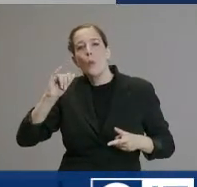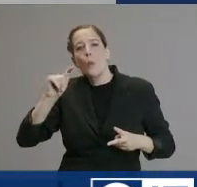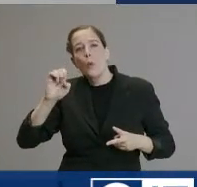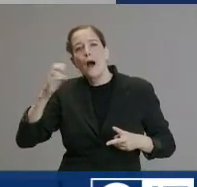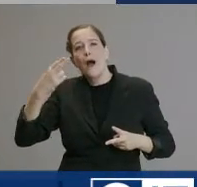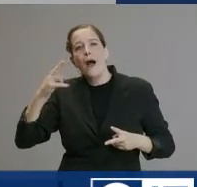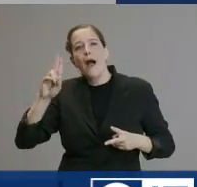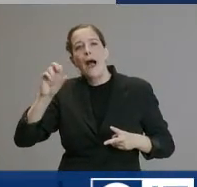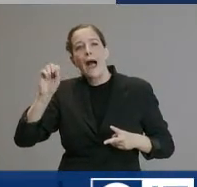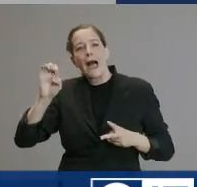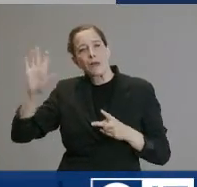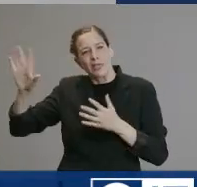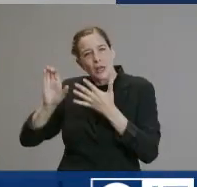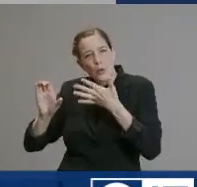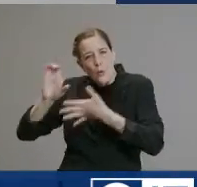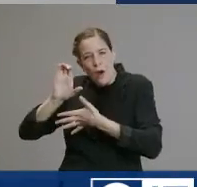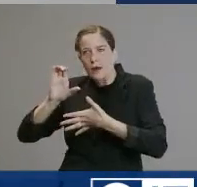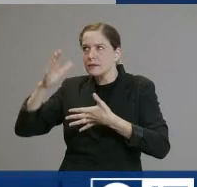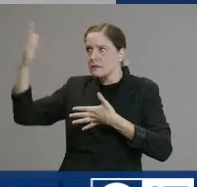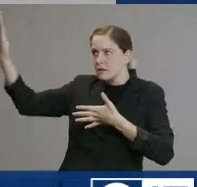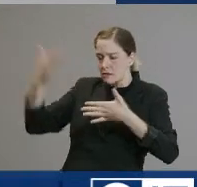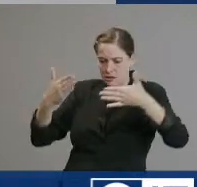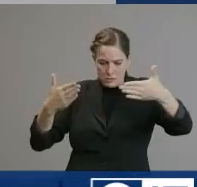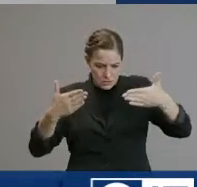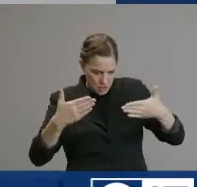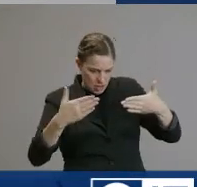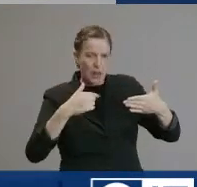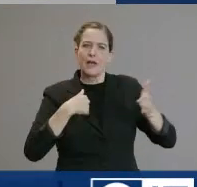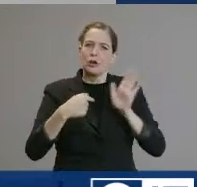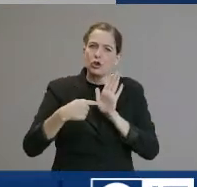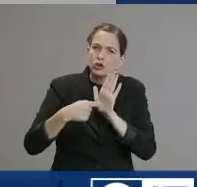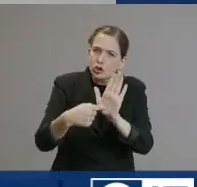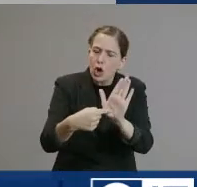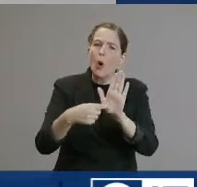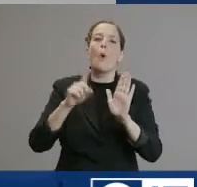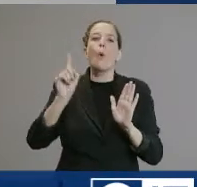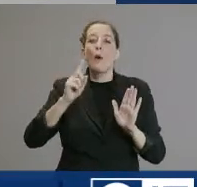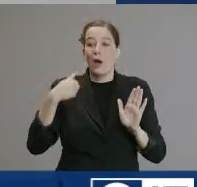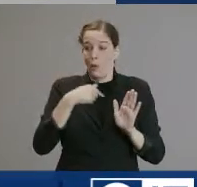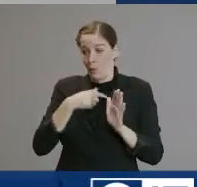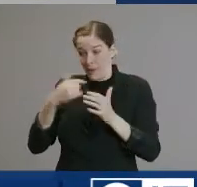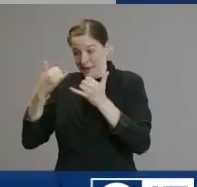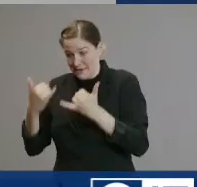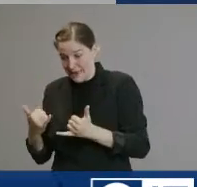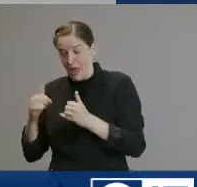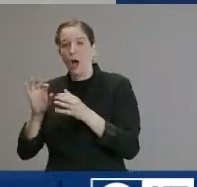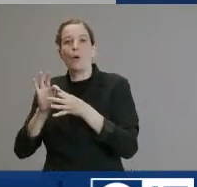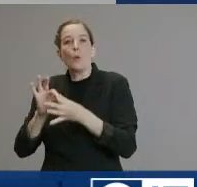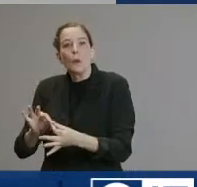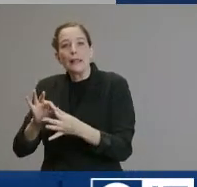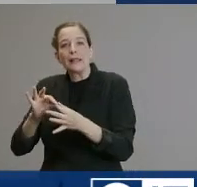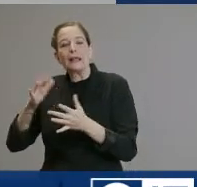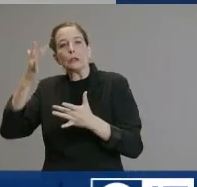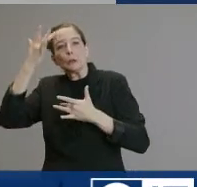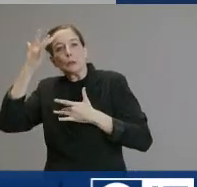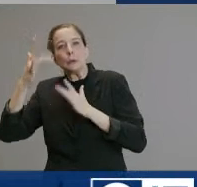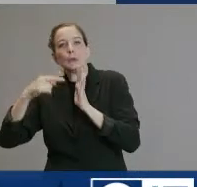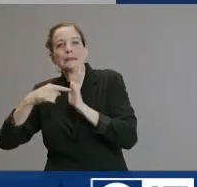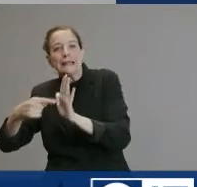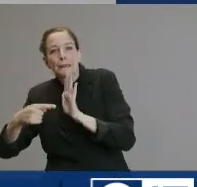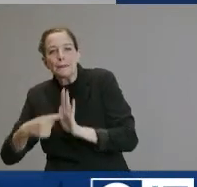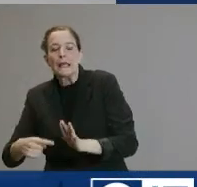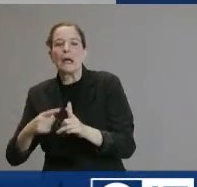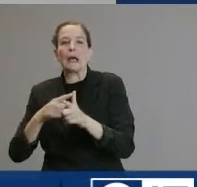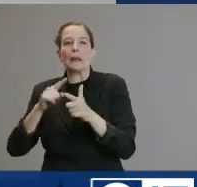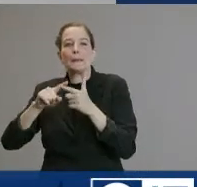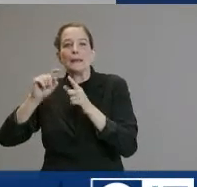we are on our symptoms, our cases, our testing, and our hospital capacity. And today, we have